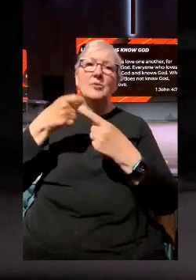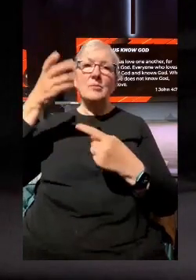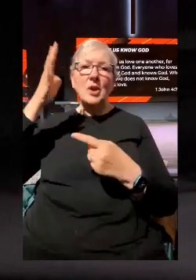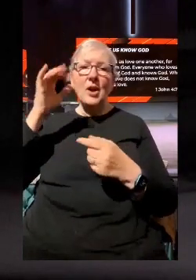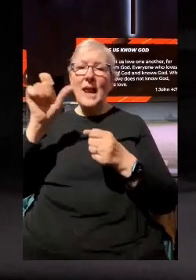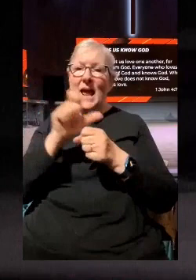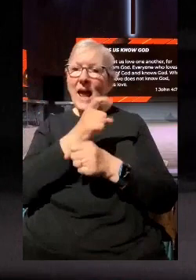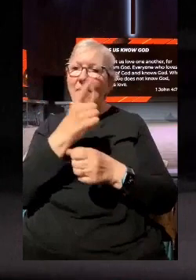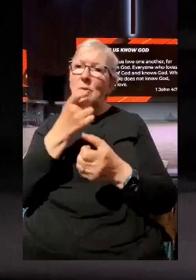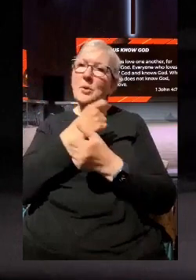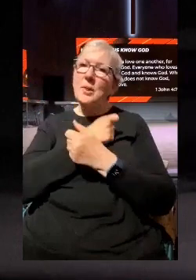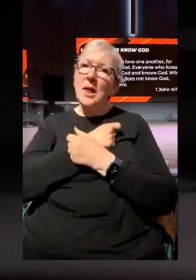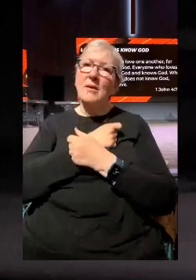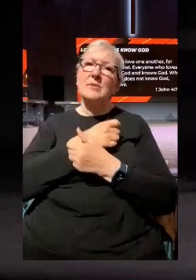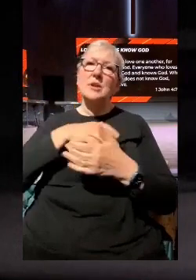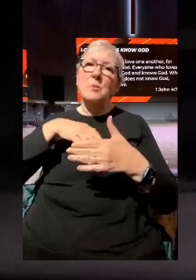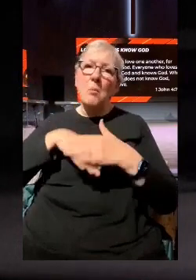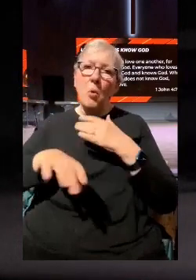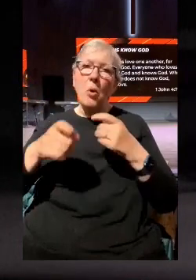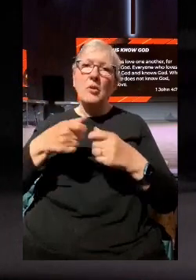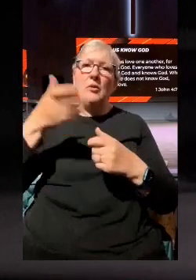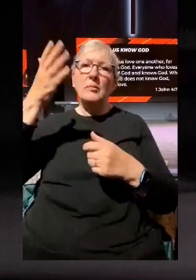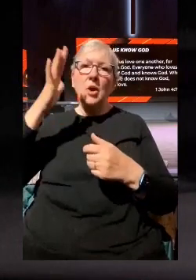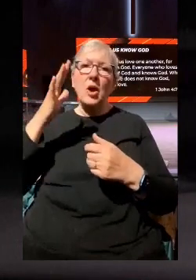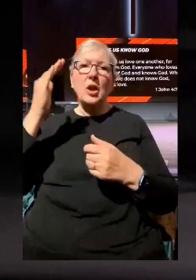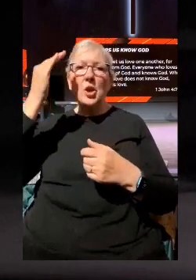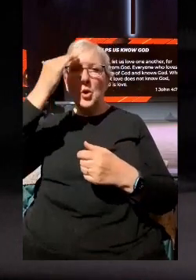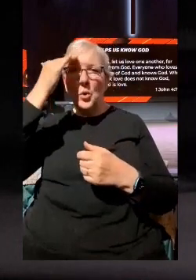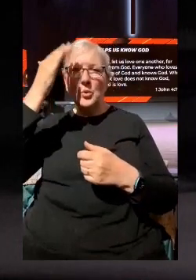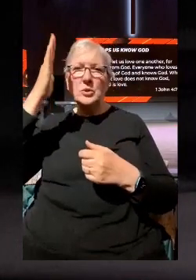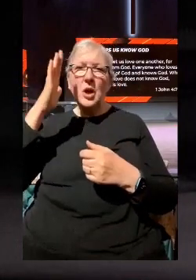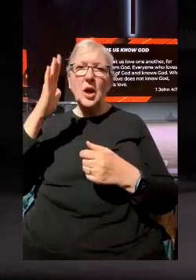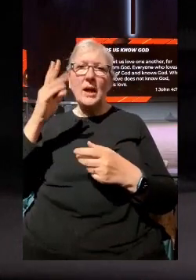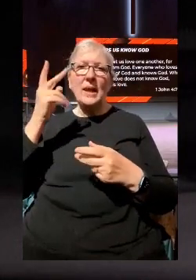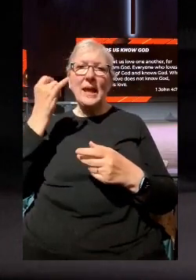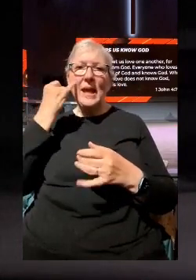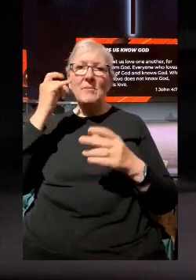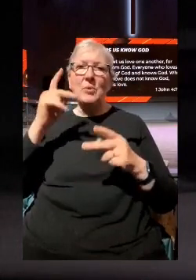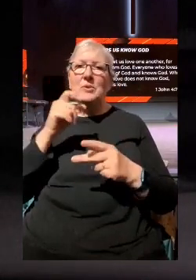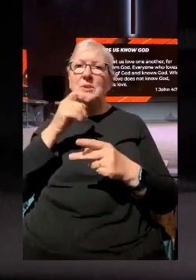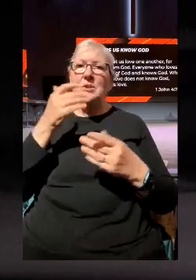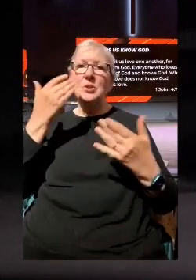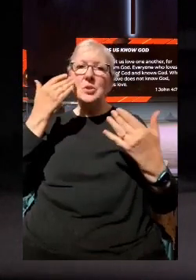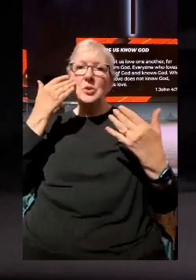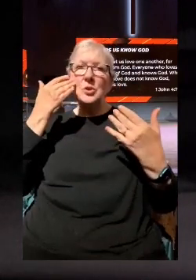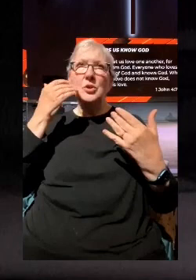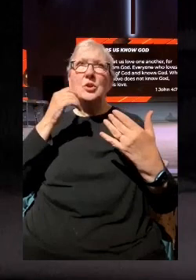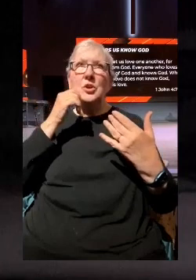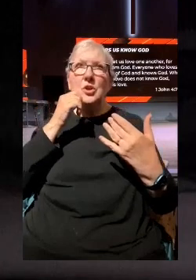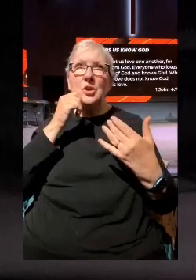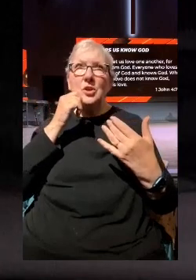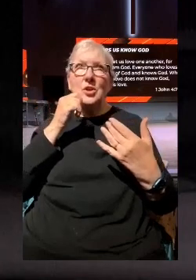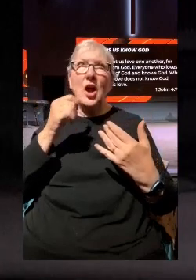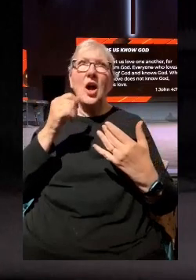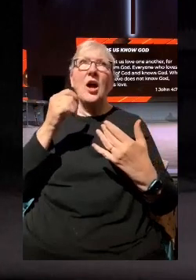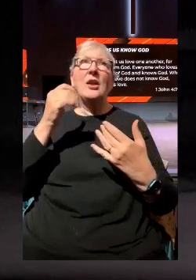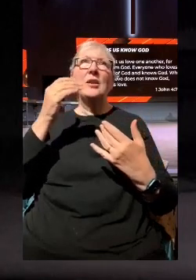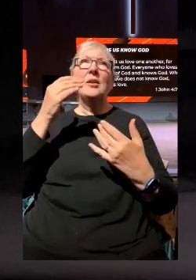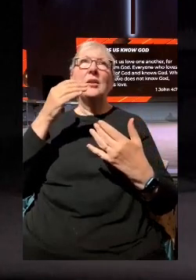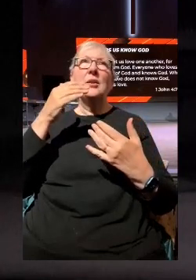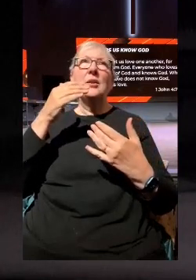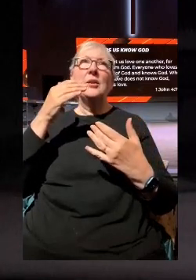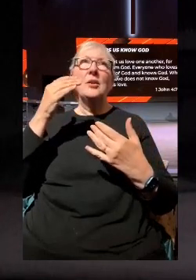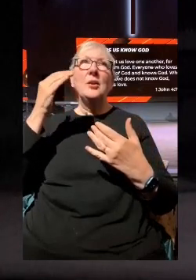loves has been born of God and knows God. Whoever does not love God does not know God, because God is